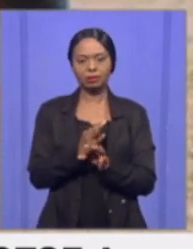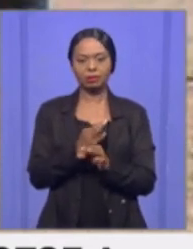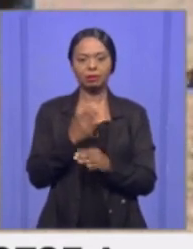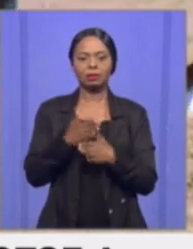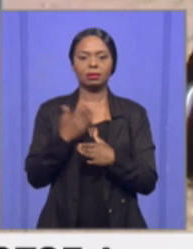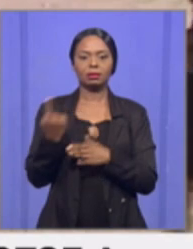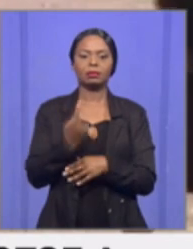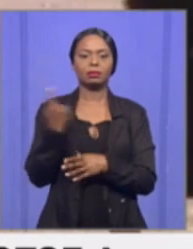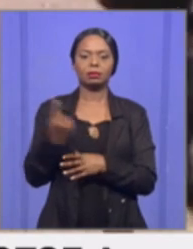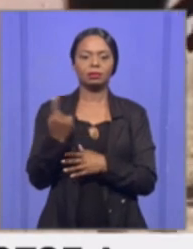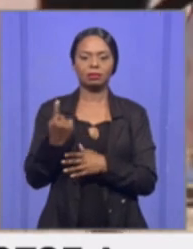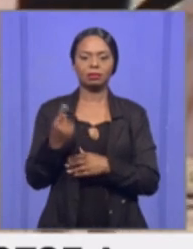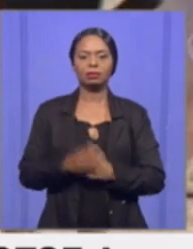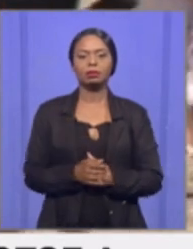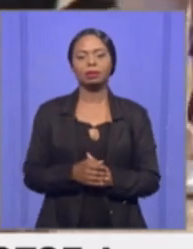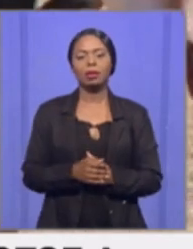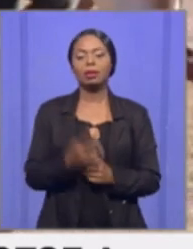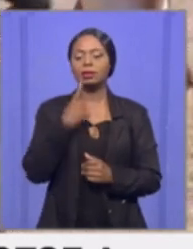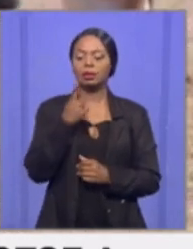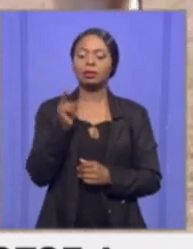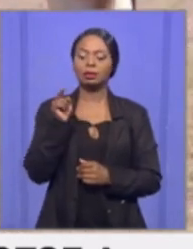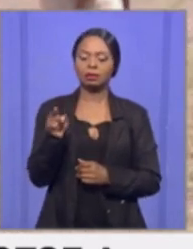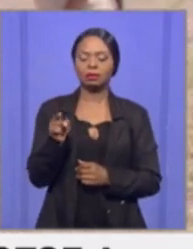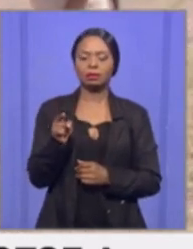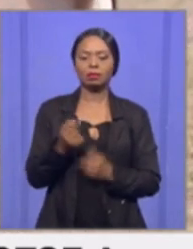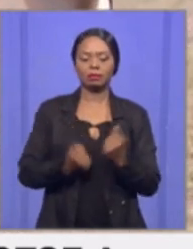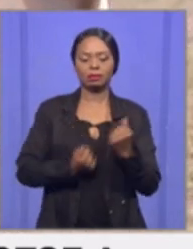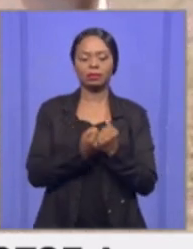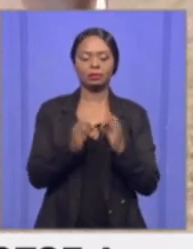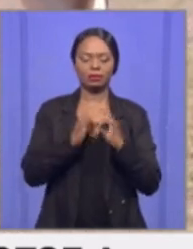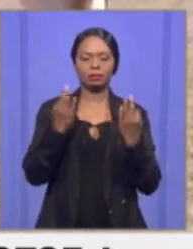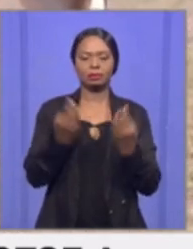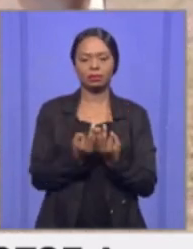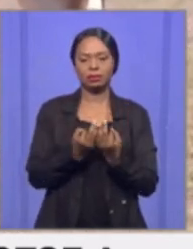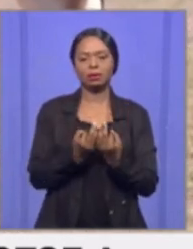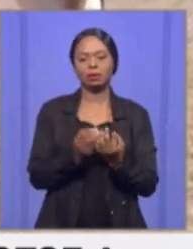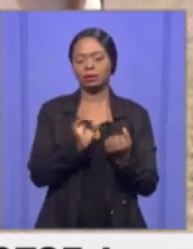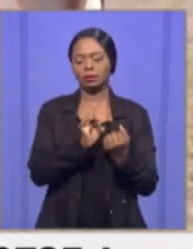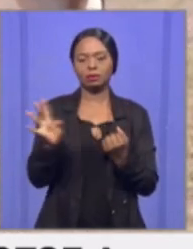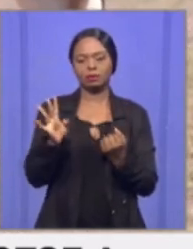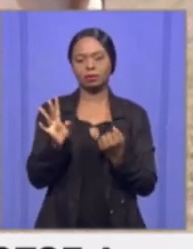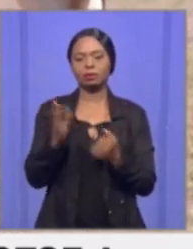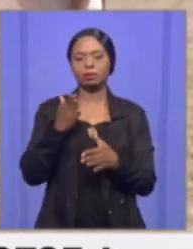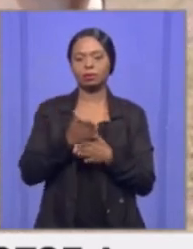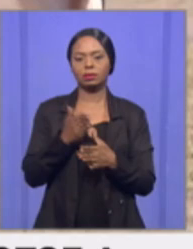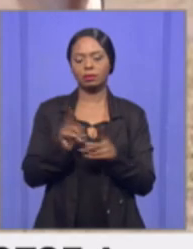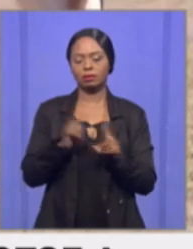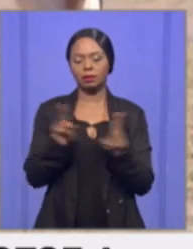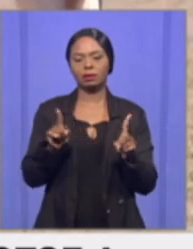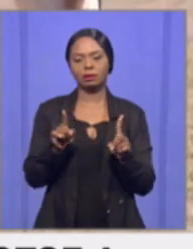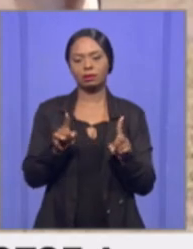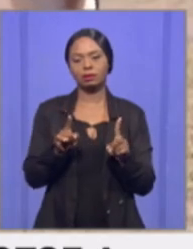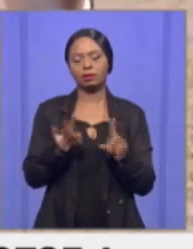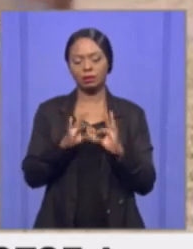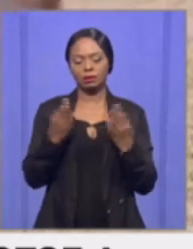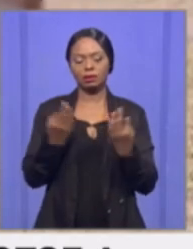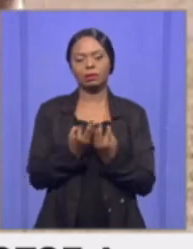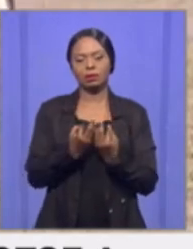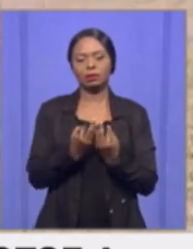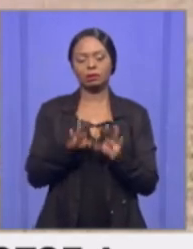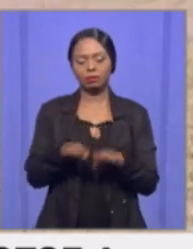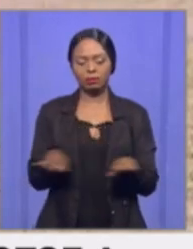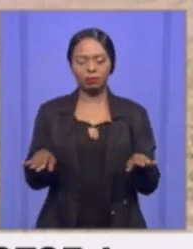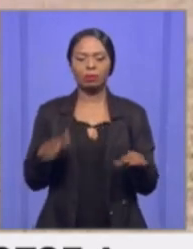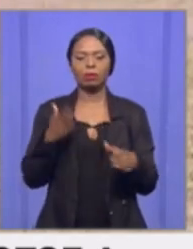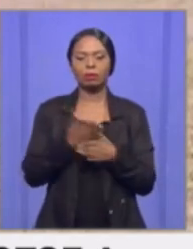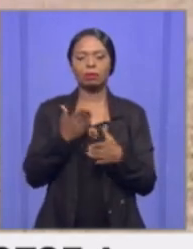ke breadwinner ba bolela ka sekgowa ba re ke breadwinner ke ena fela na a bereka tlisa tšhalete ka lapa gore bana ba kgone gore